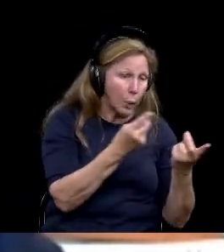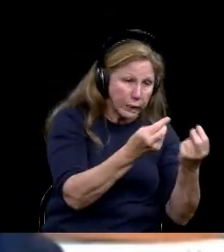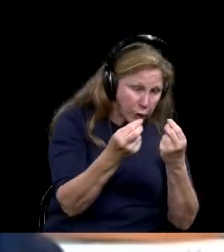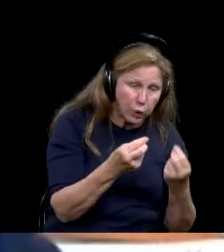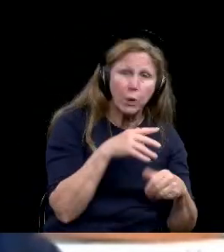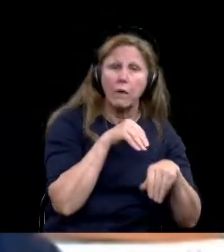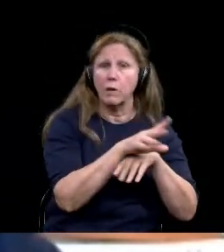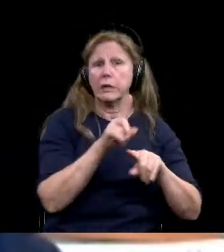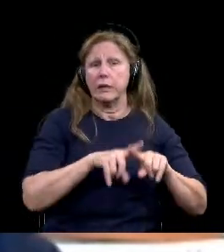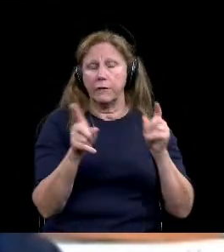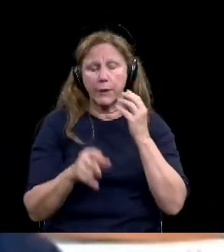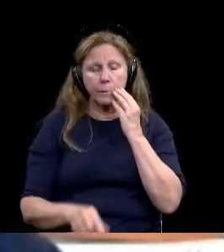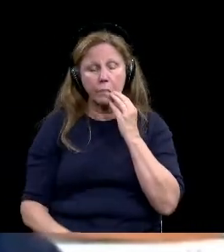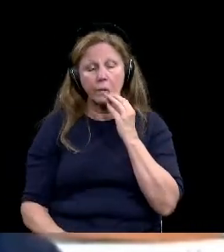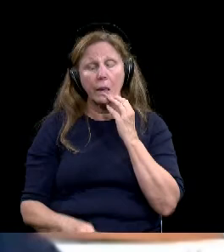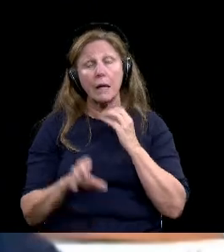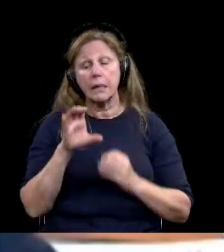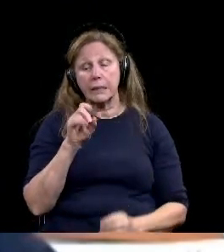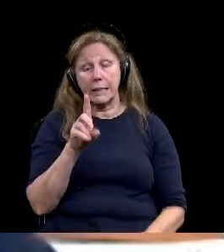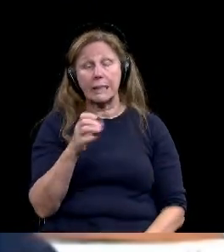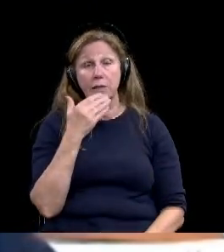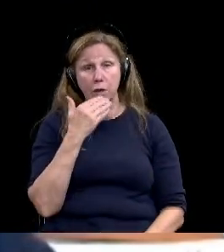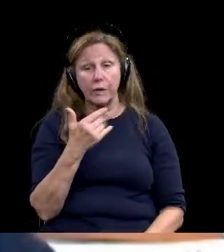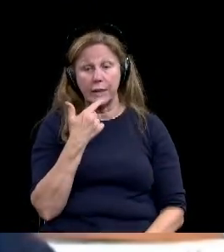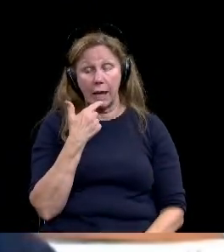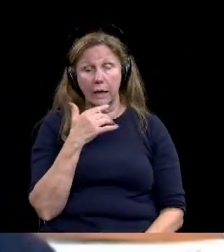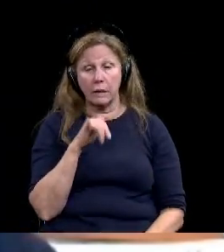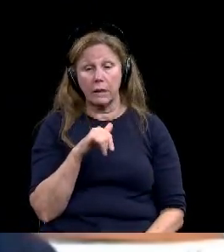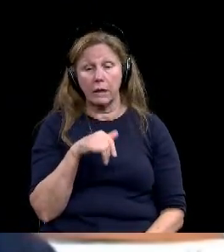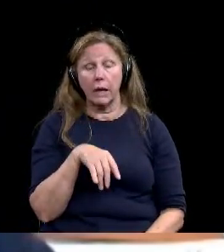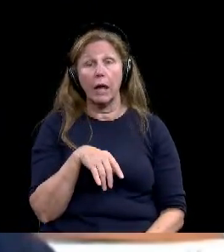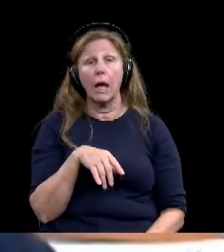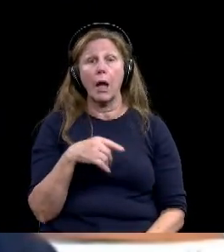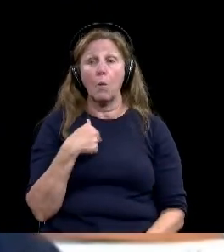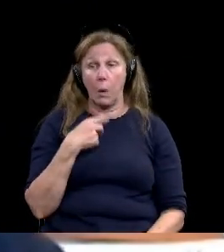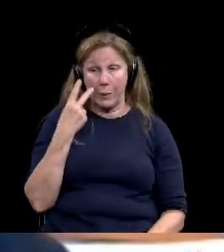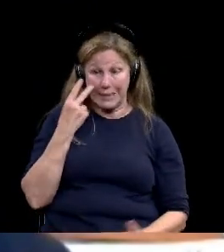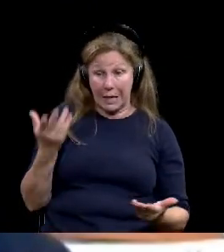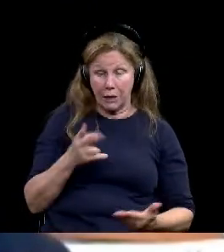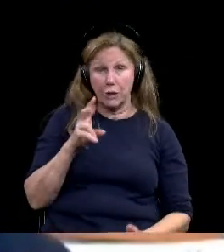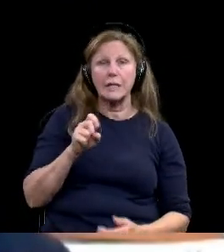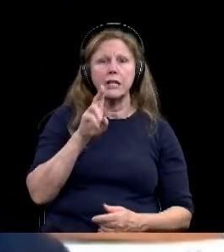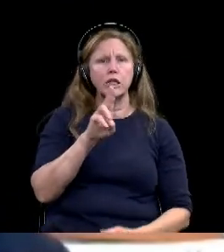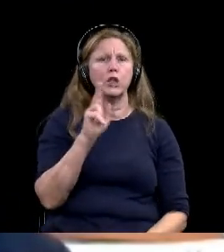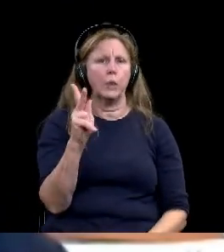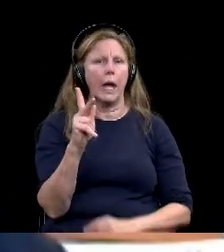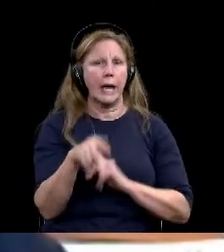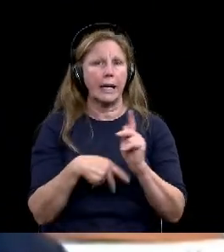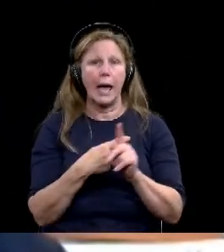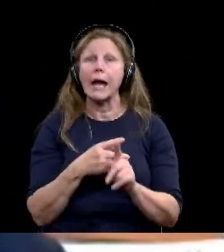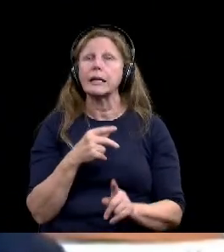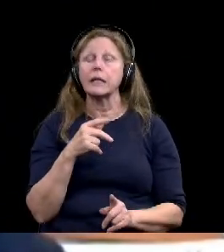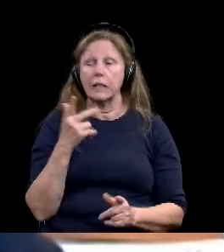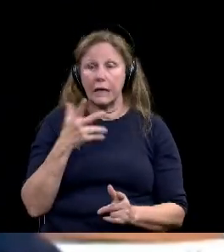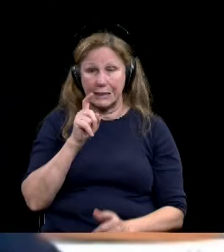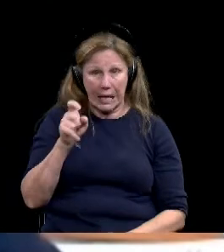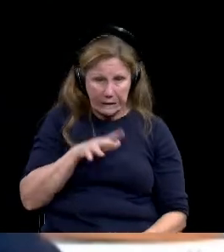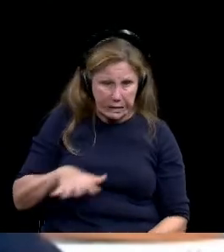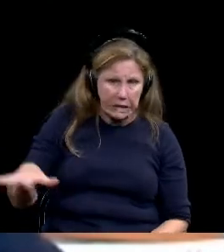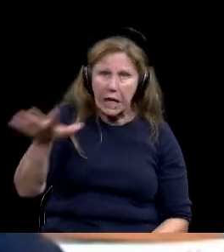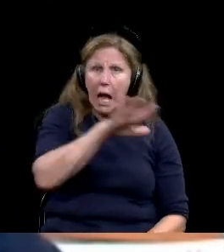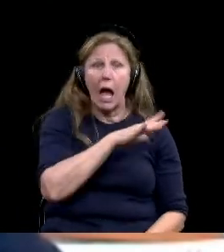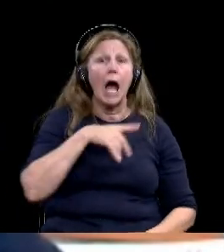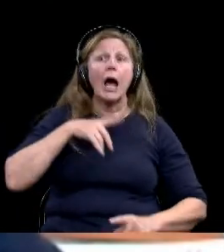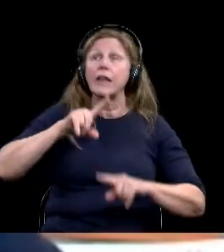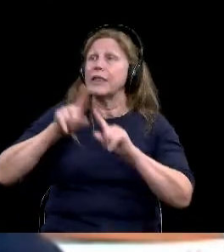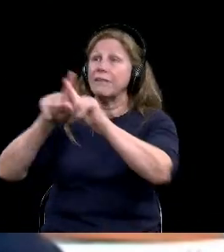of Texas, of all the variants. And though there is some association of increased transmission and death, we